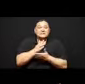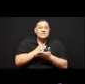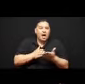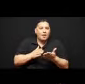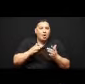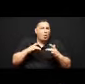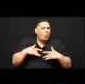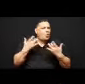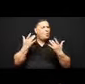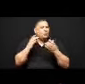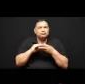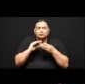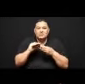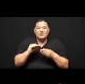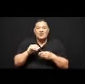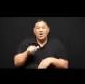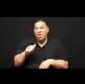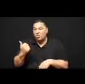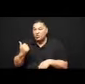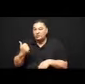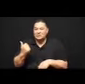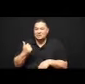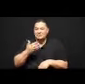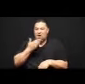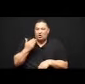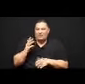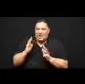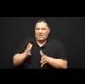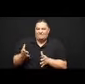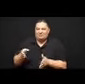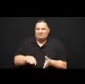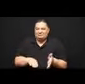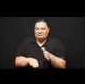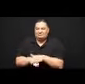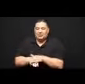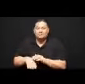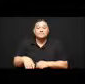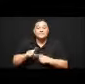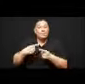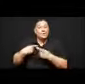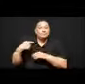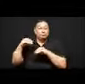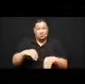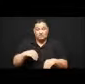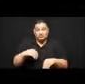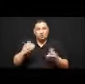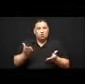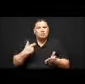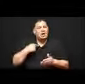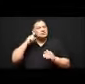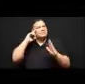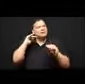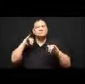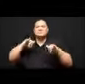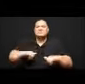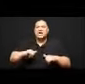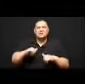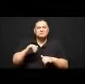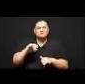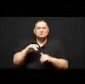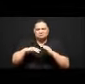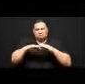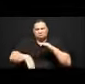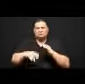delights discovered, others are better left buried. When I moved here, I expected to stay no more